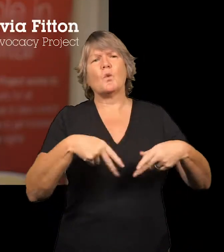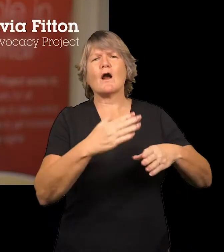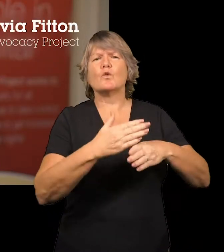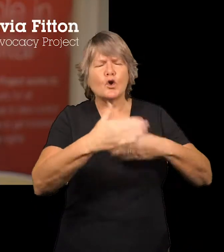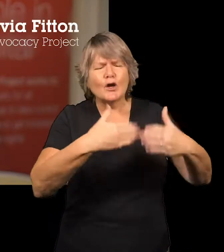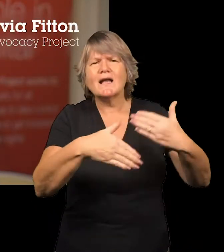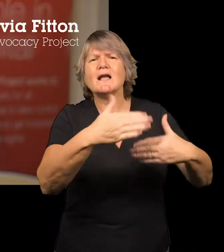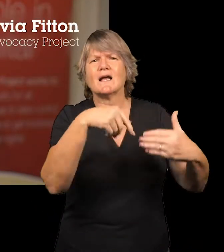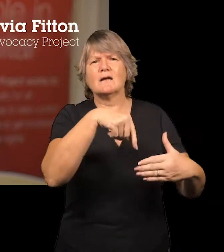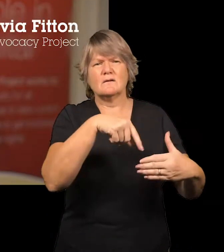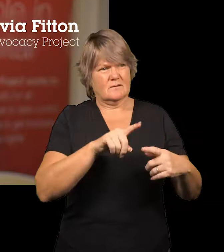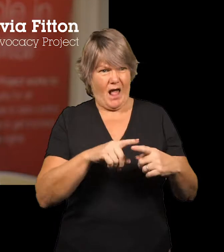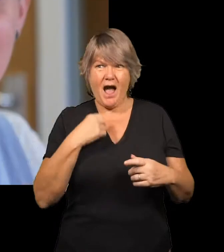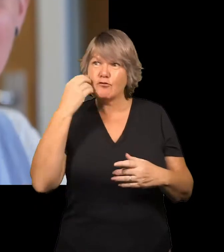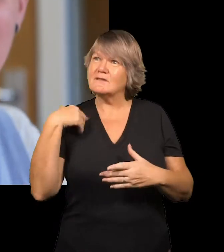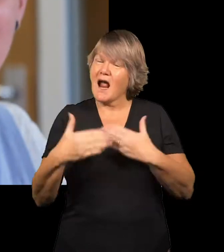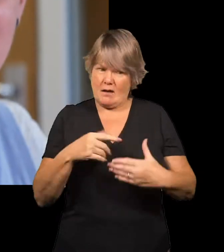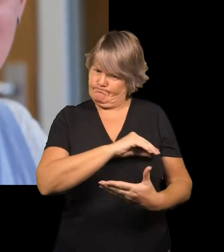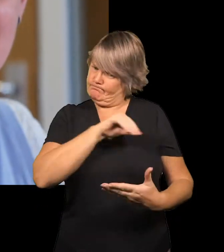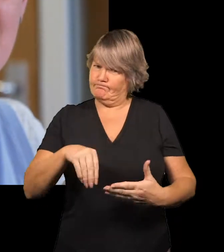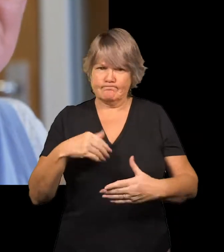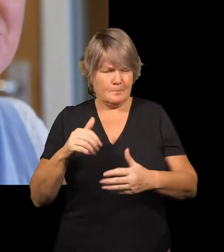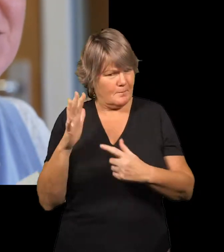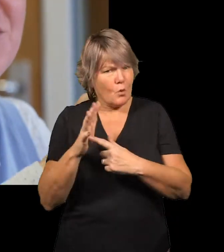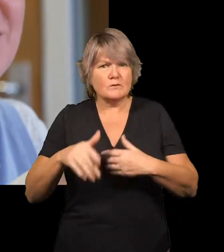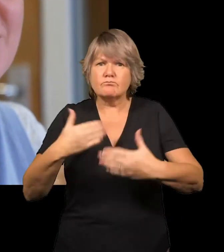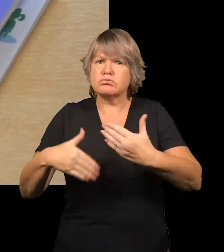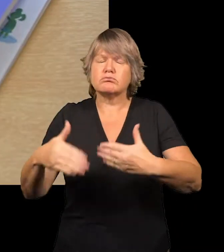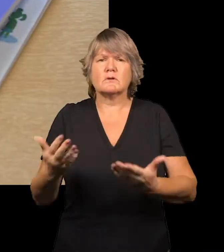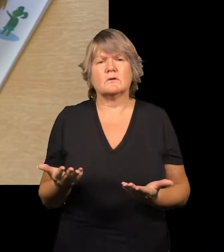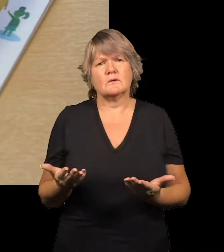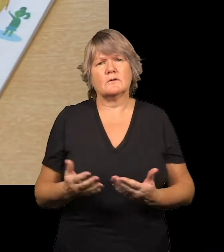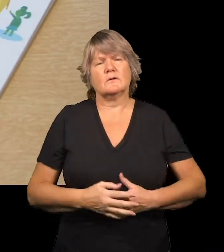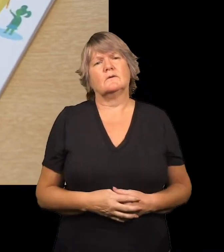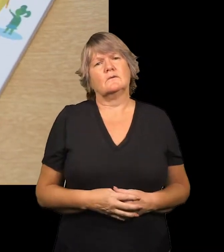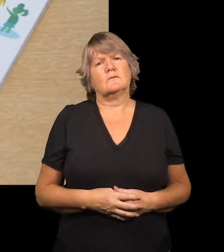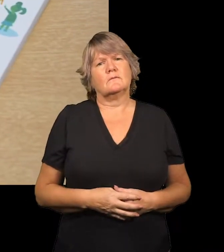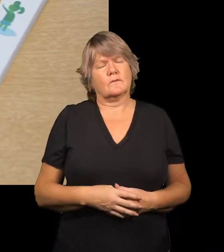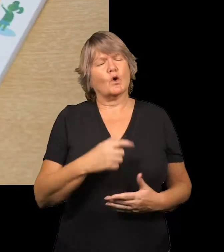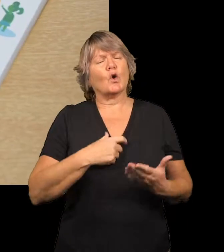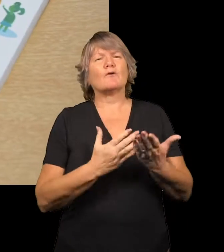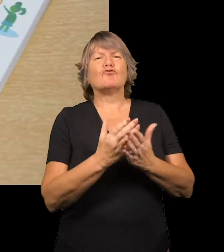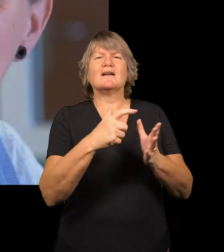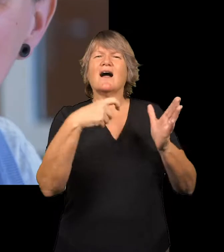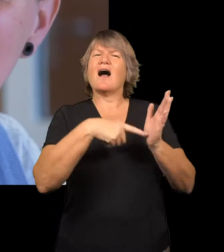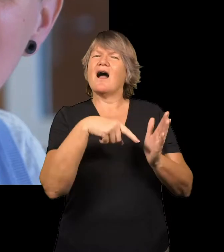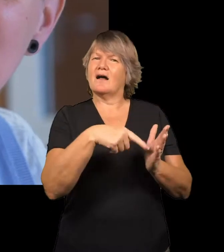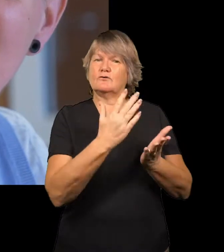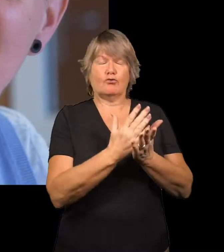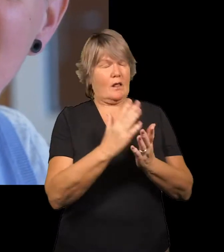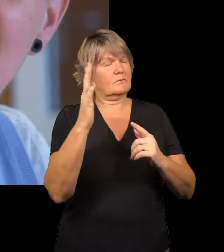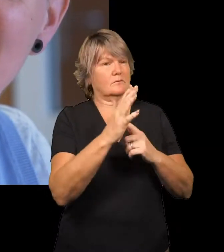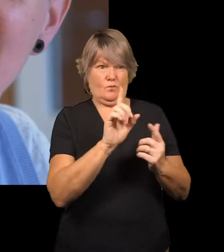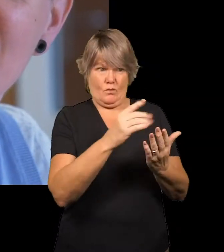rights-based approach. It's a big part of the day-to-day work that we do. Having the Human Rights Act means